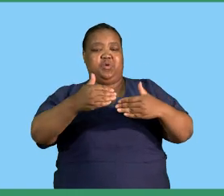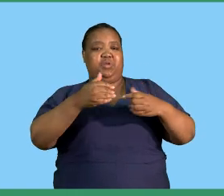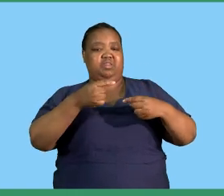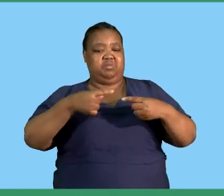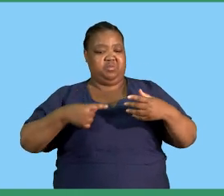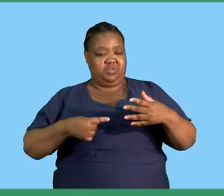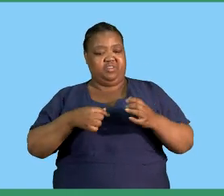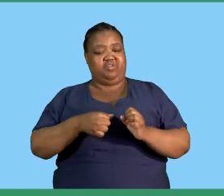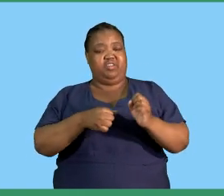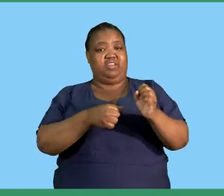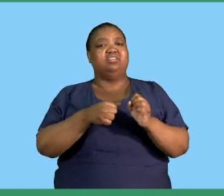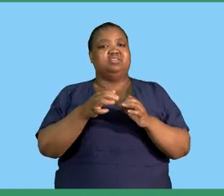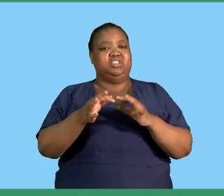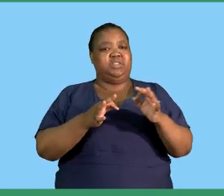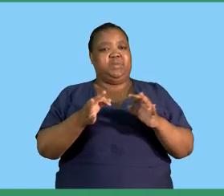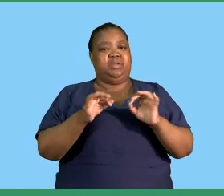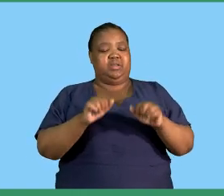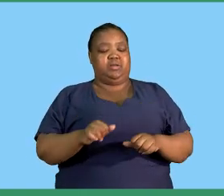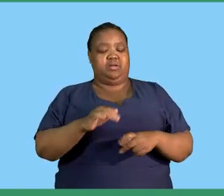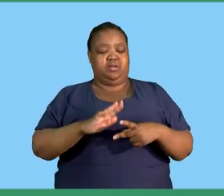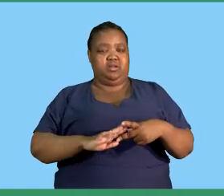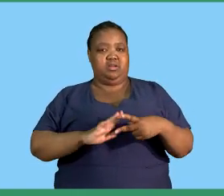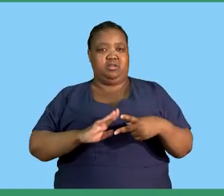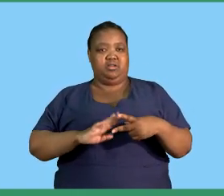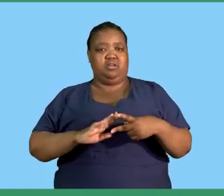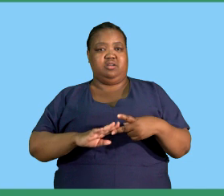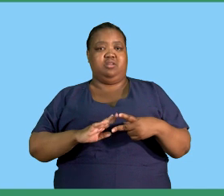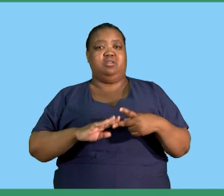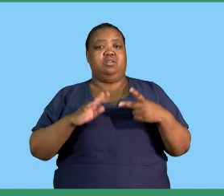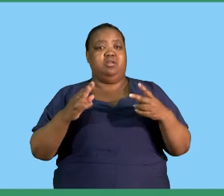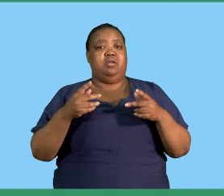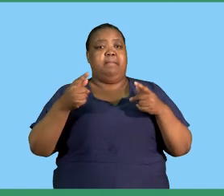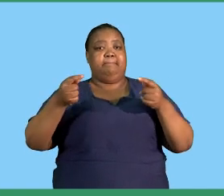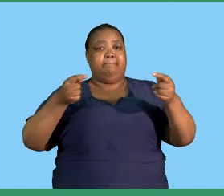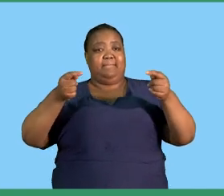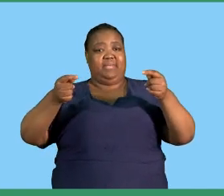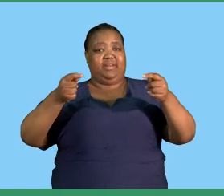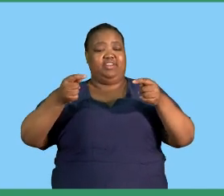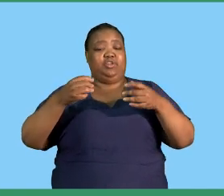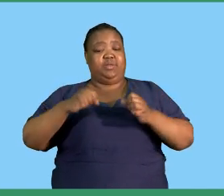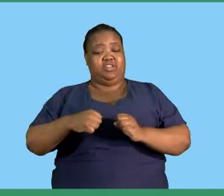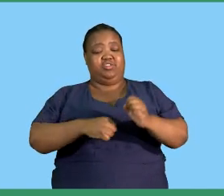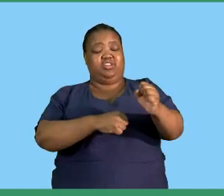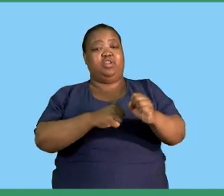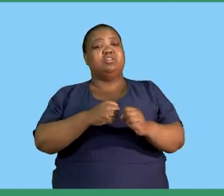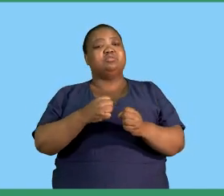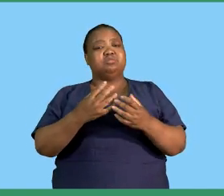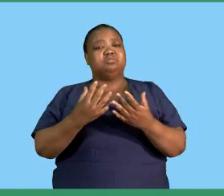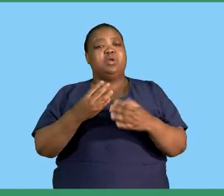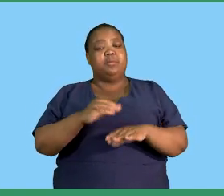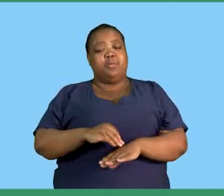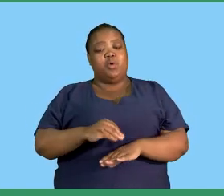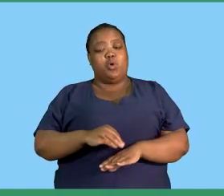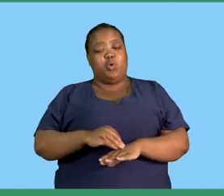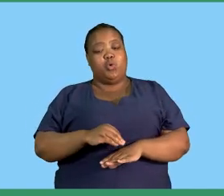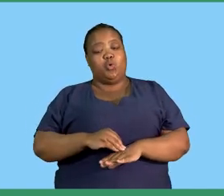important. You should be able to apply the strategic management process to solve business-related problems.